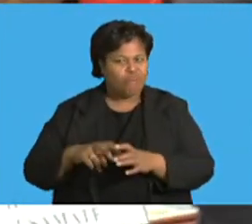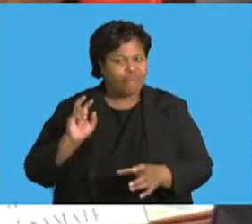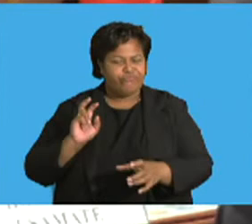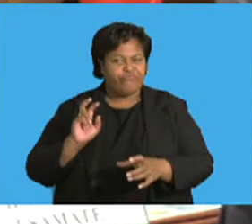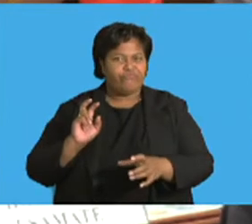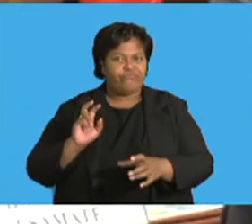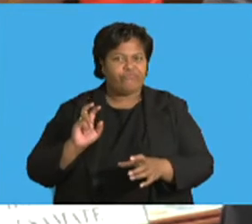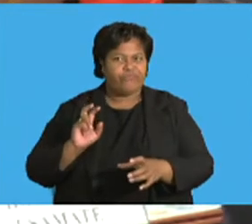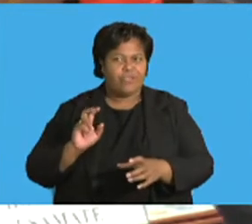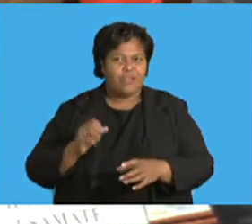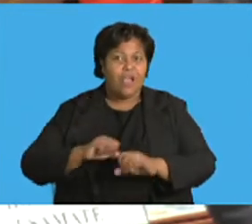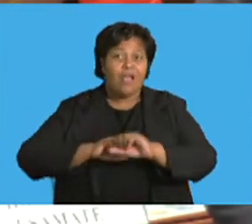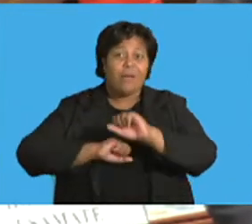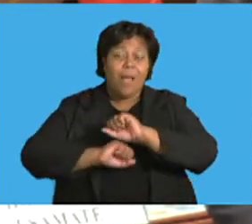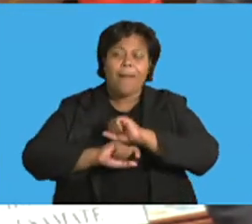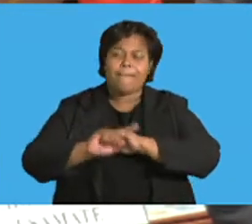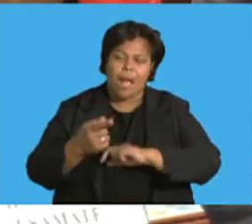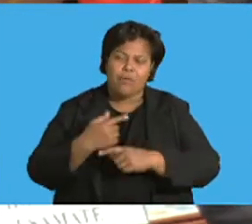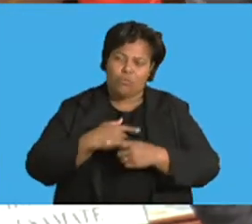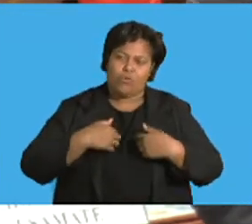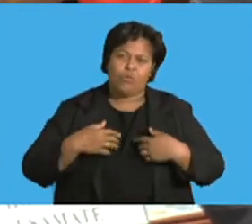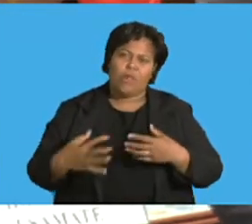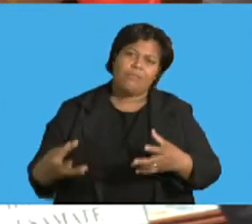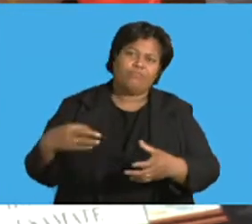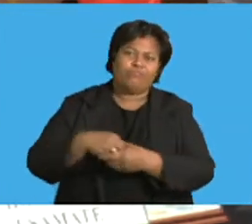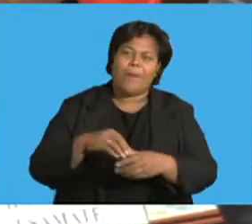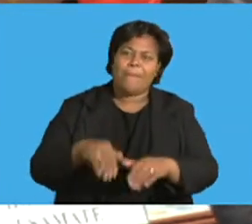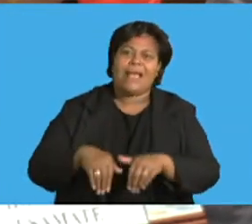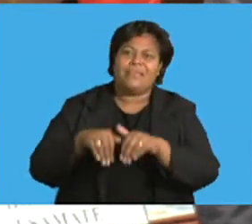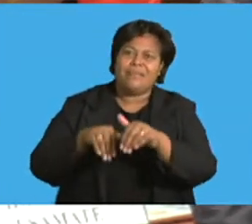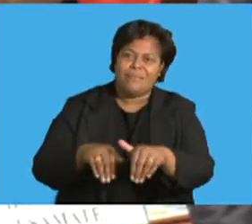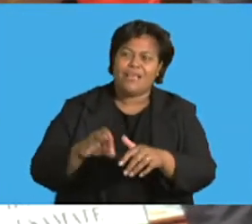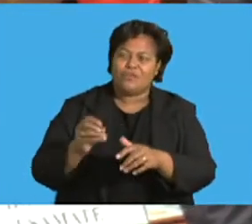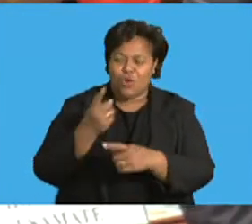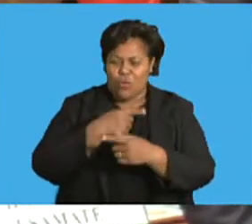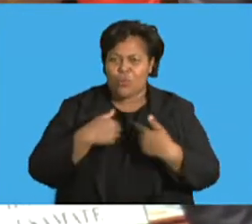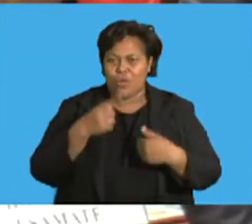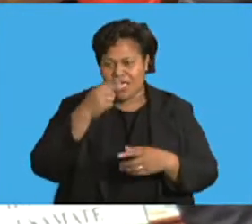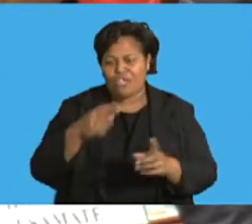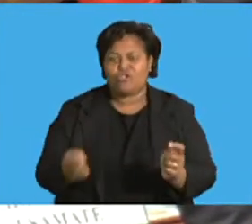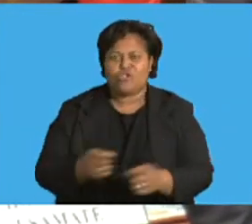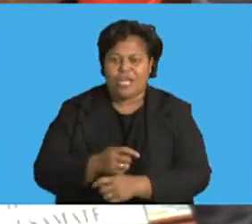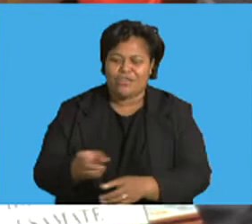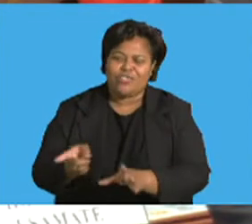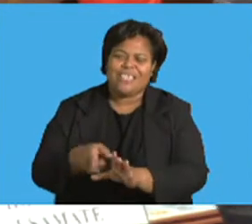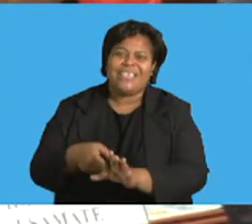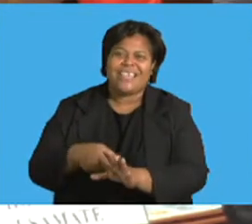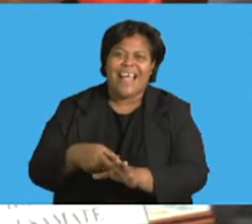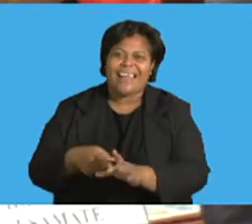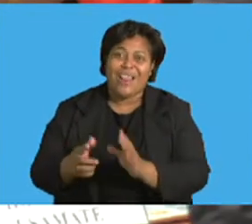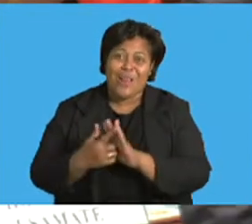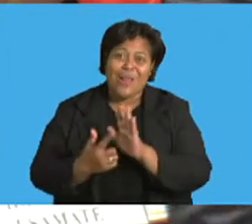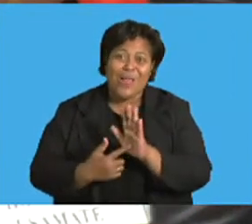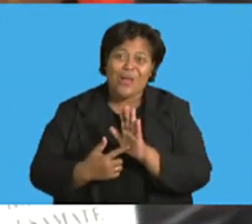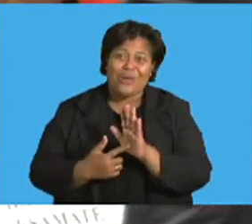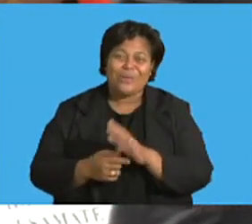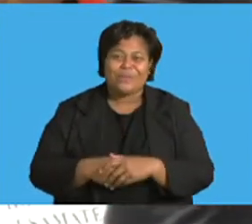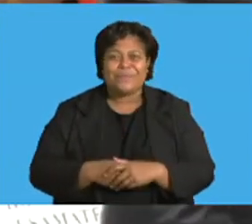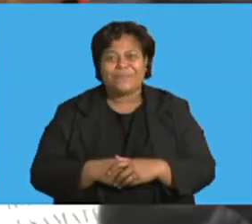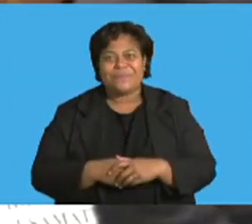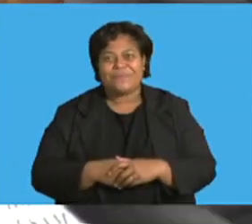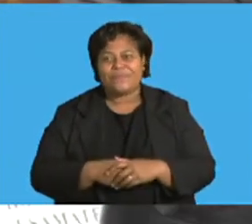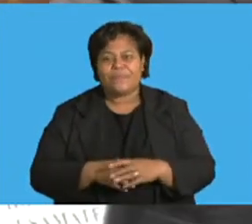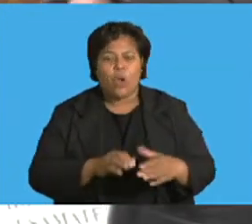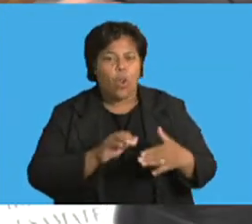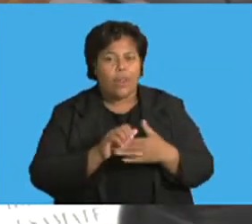within. Honourable Leader of Opposition is aware of that, and that led to the relationship between him and the Leader of Opposition, then Jairam Reddy.